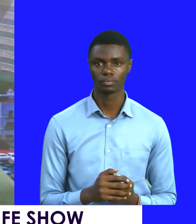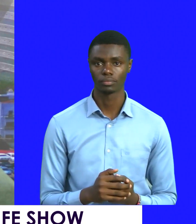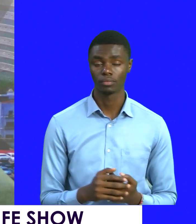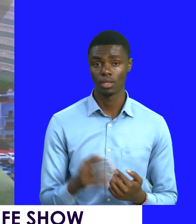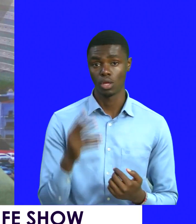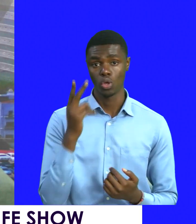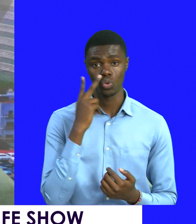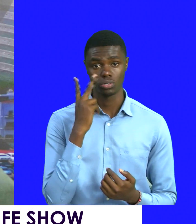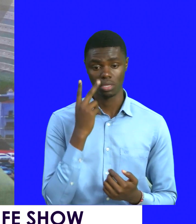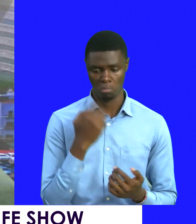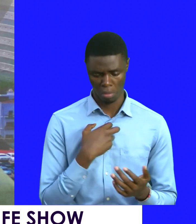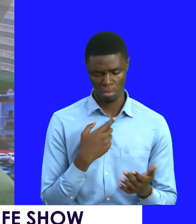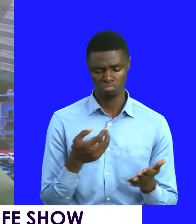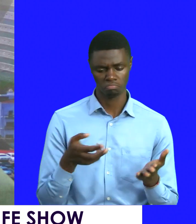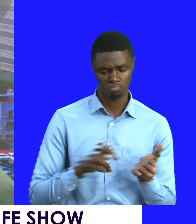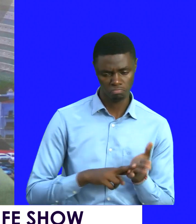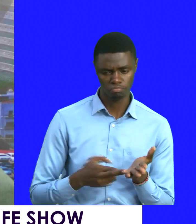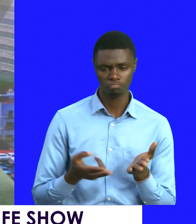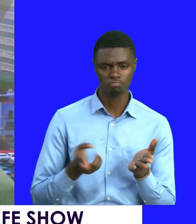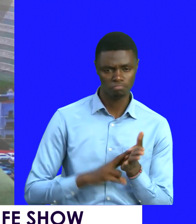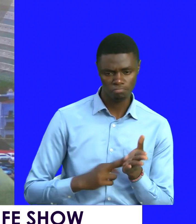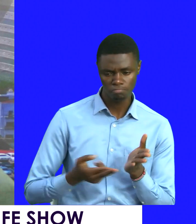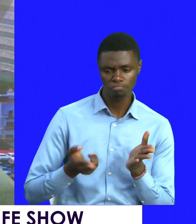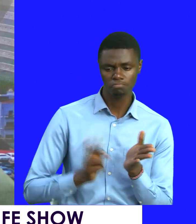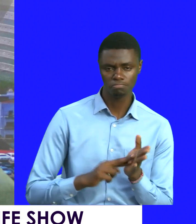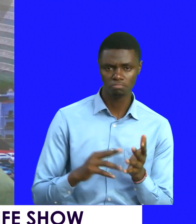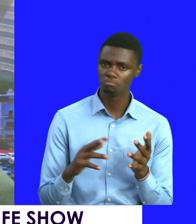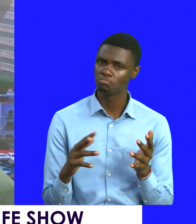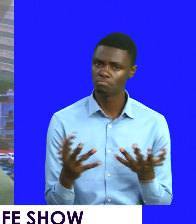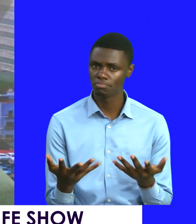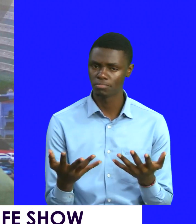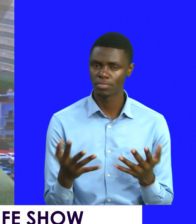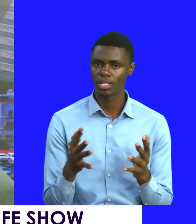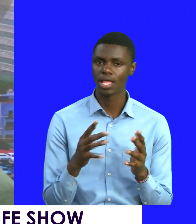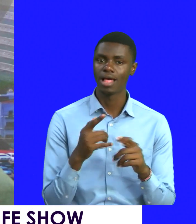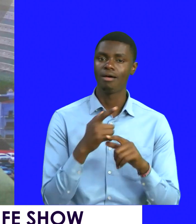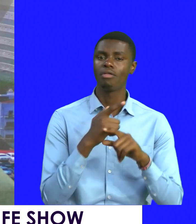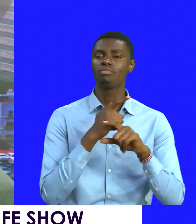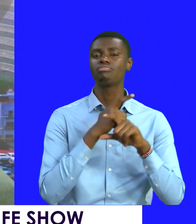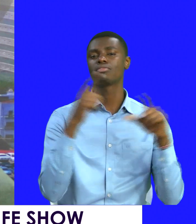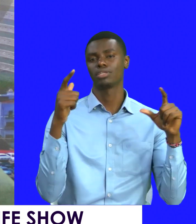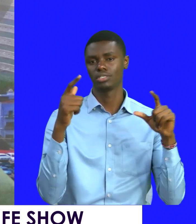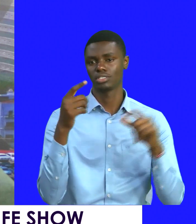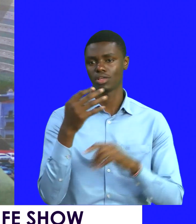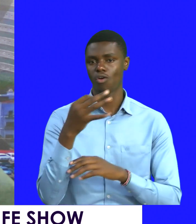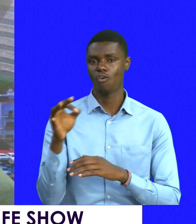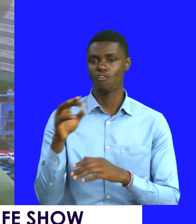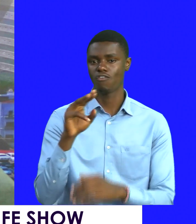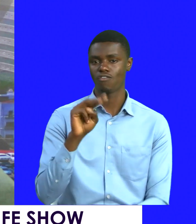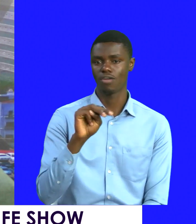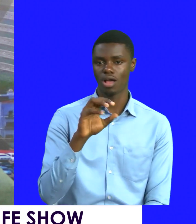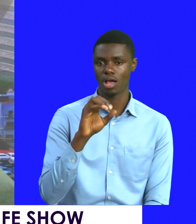You see, I keep saying this, that the greatness of a model